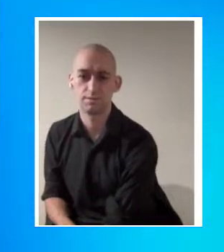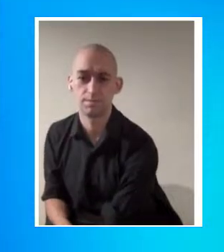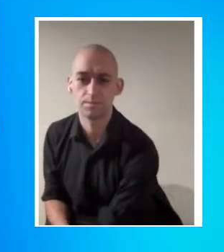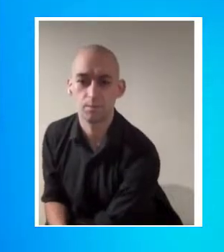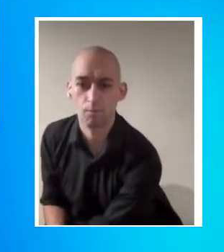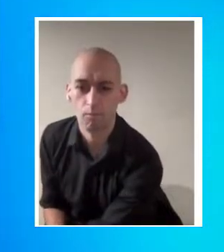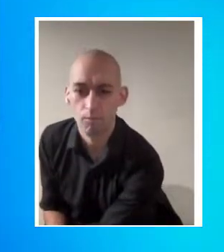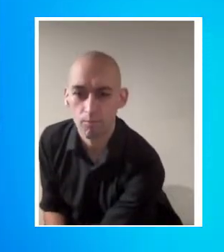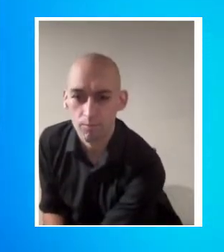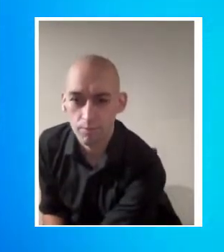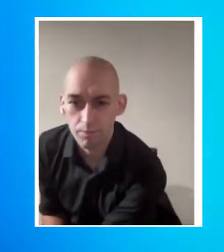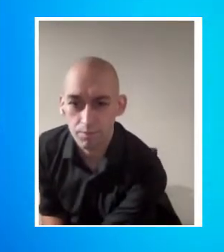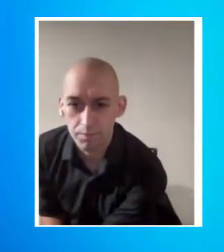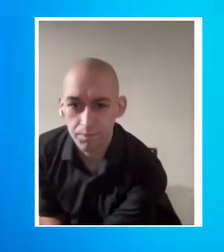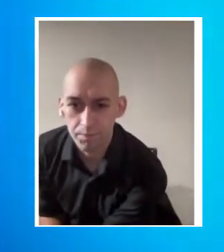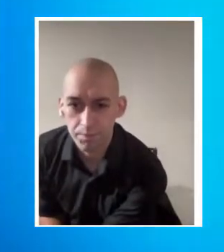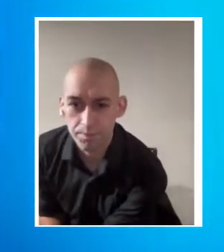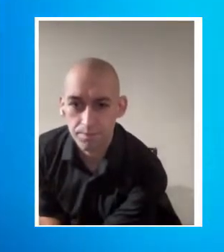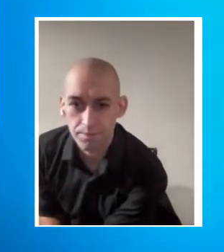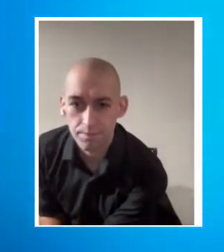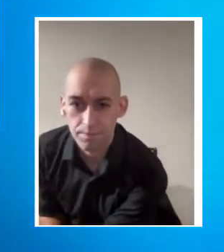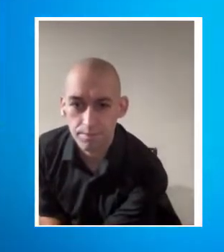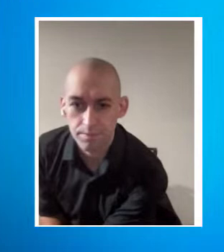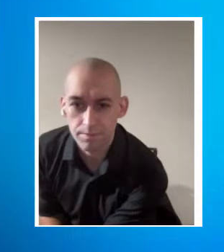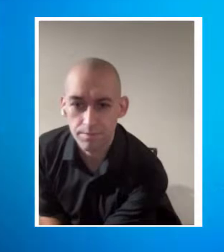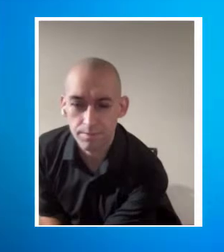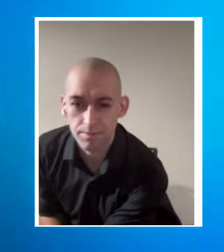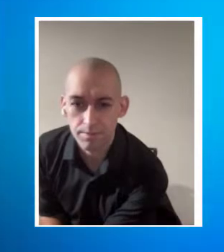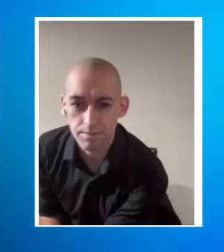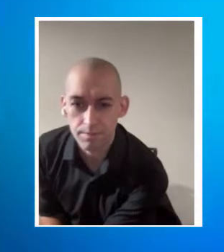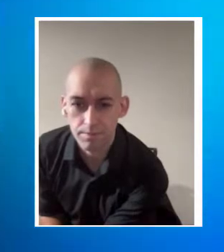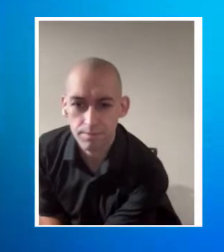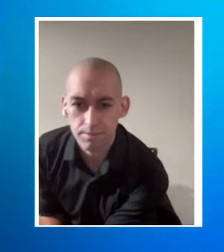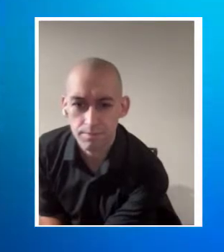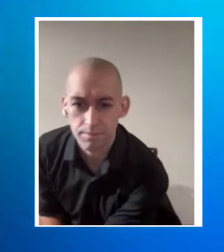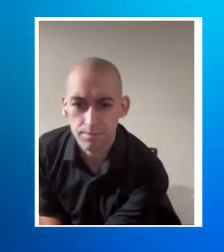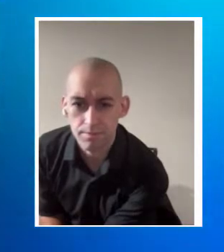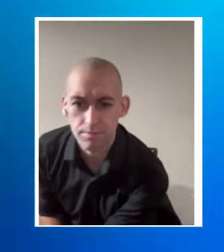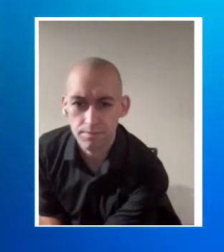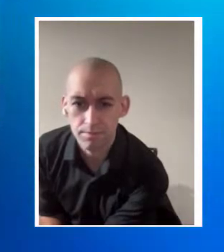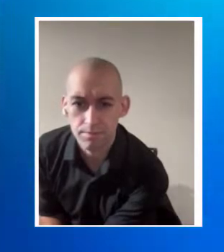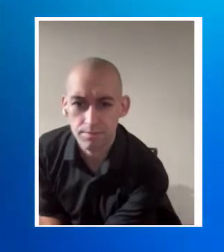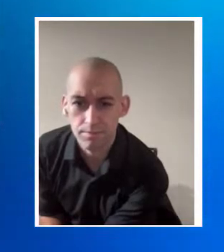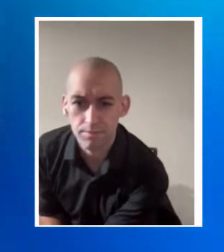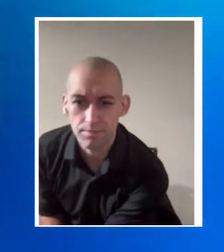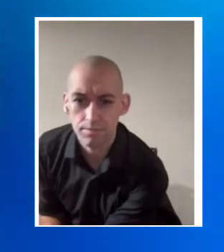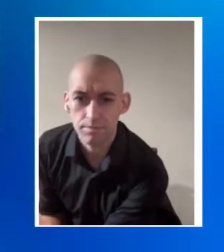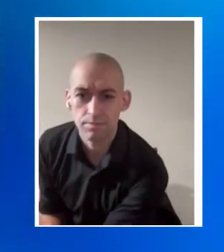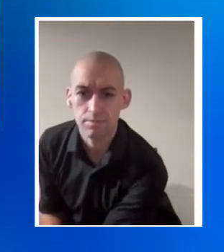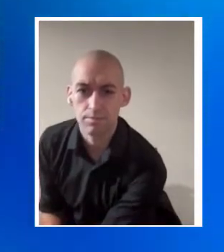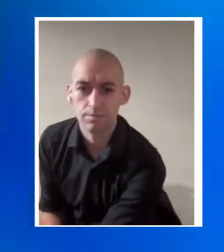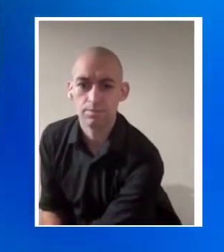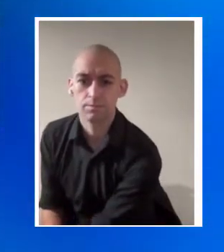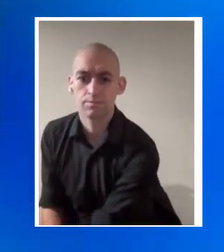So Diane, what is one thing you learned from our presentation? Very expensive to live here.